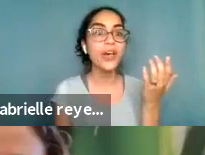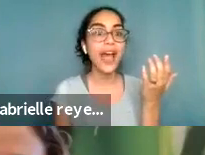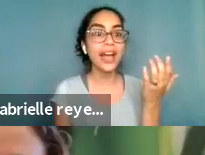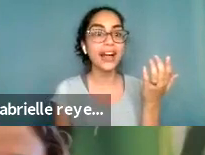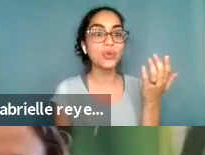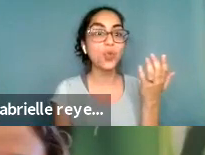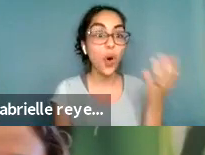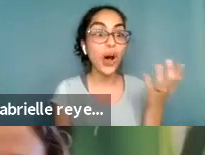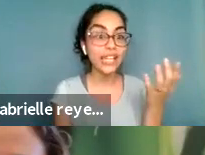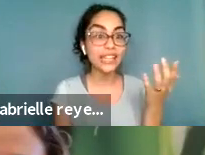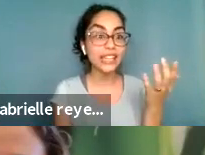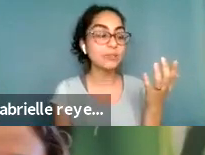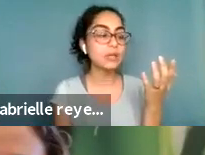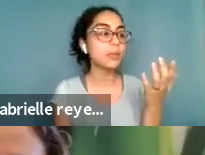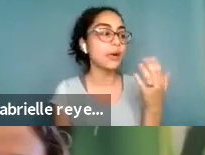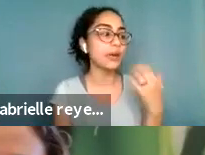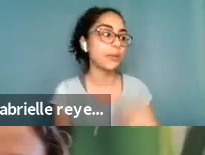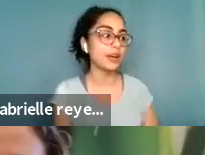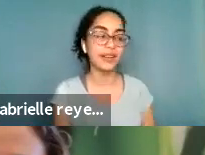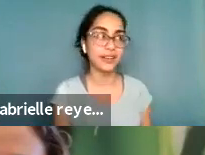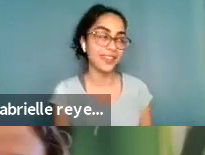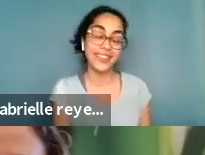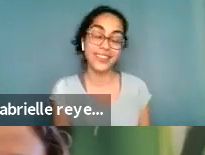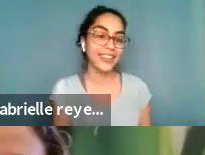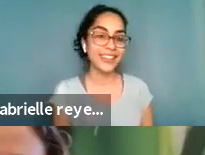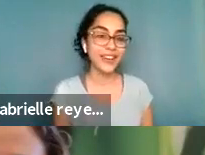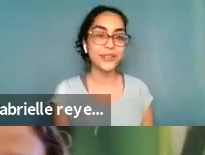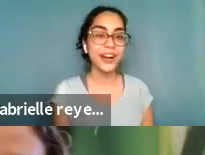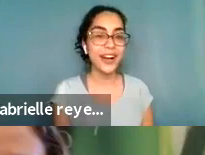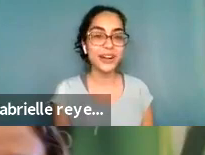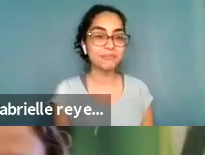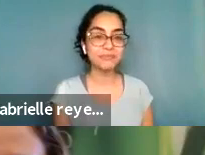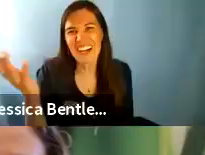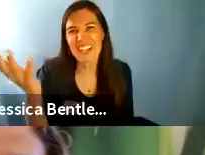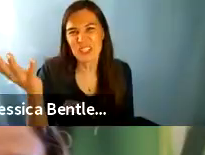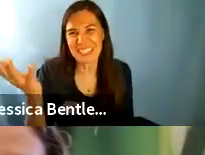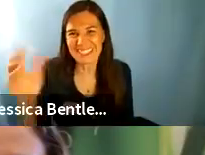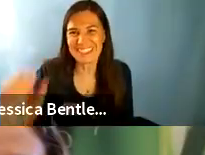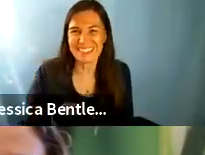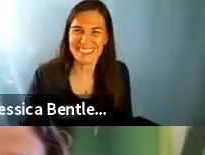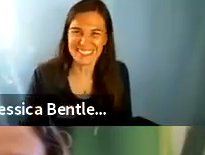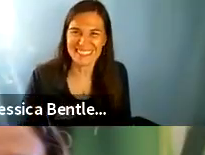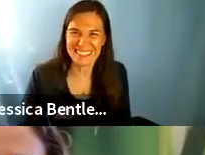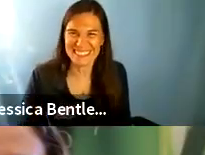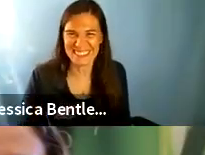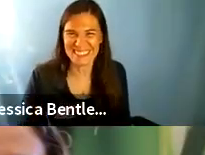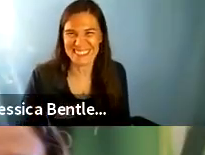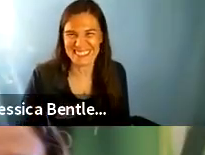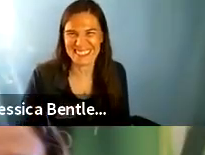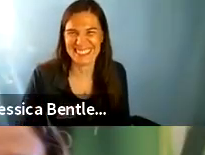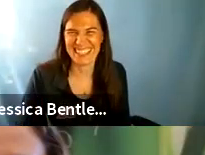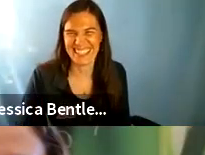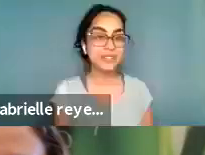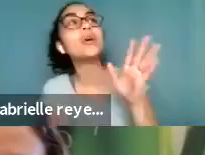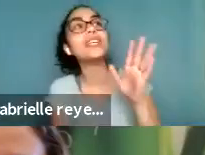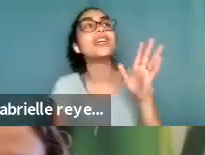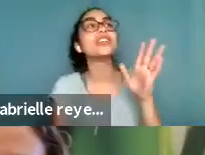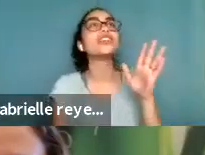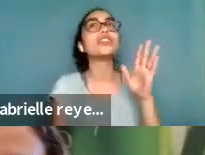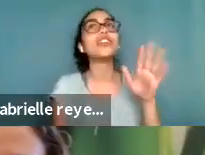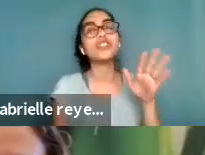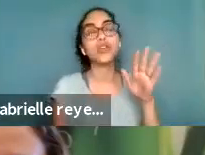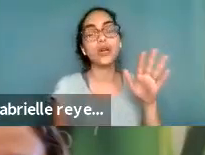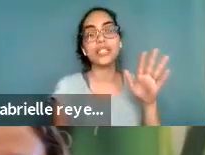out and wanting these people. And I'm like, you know, A lot of country. it was, but I'm not a country person, but it